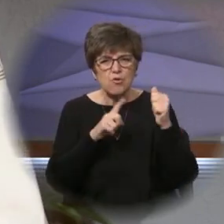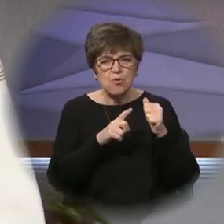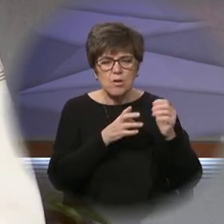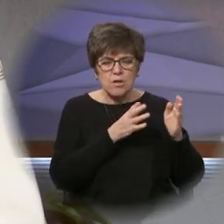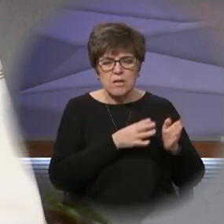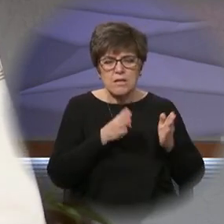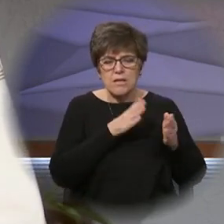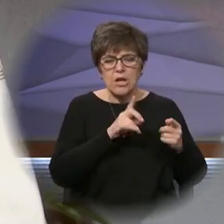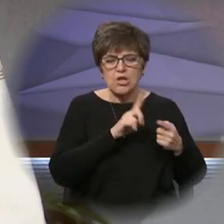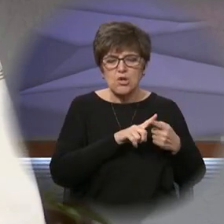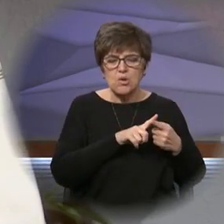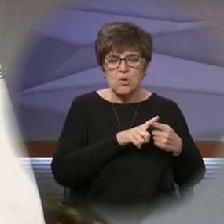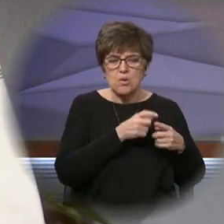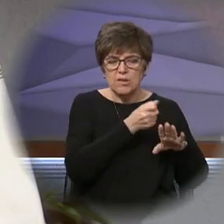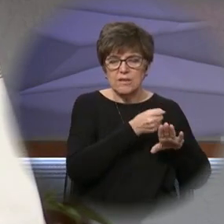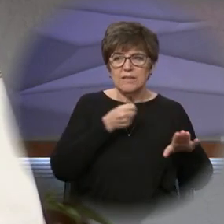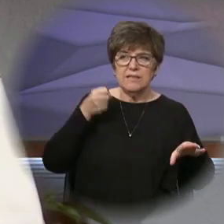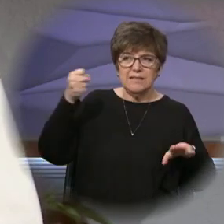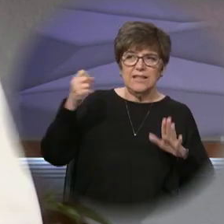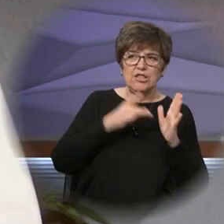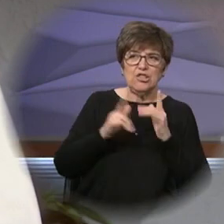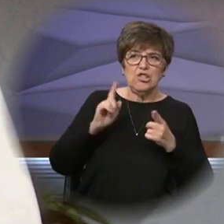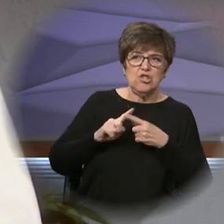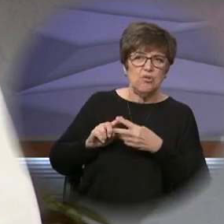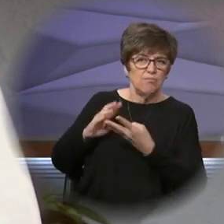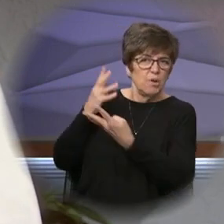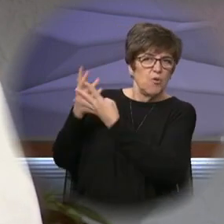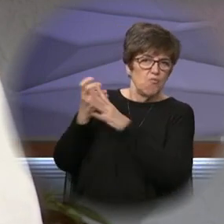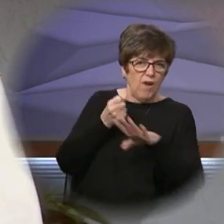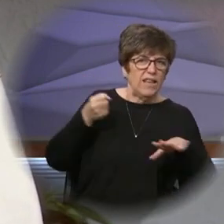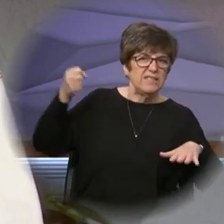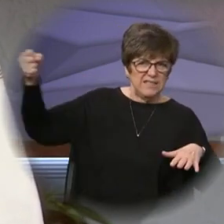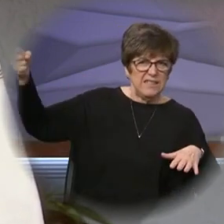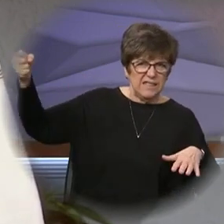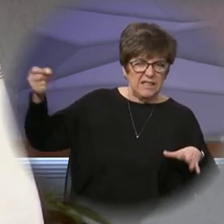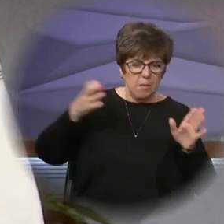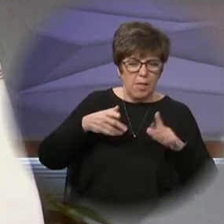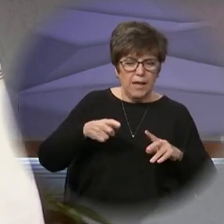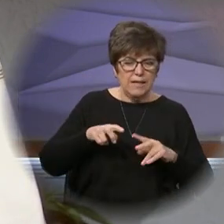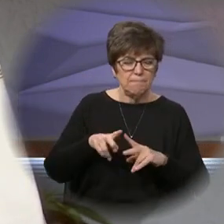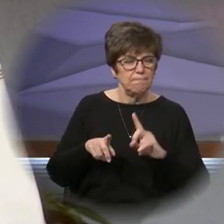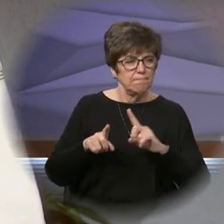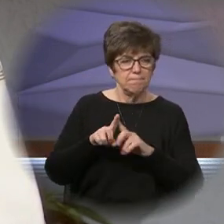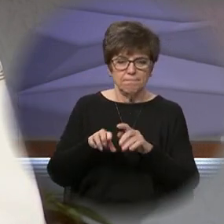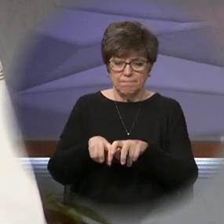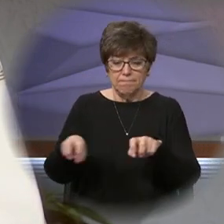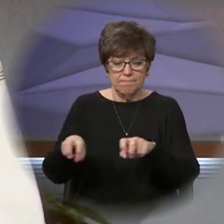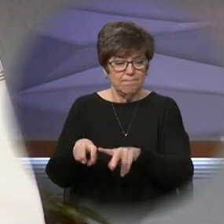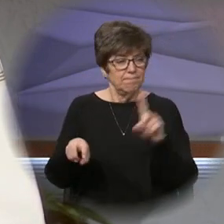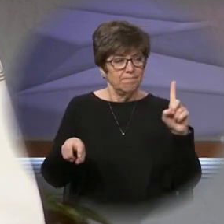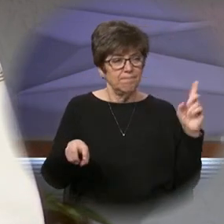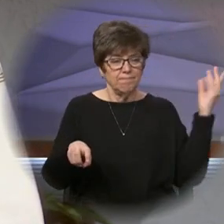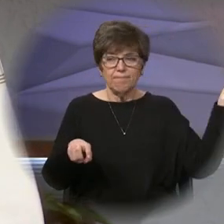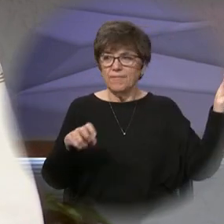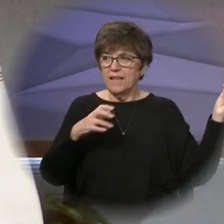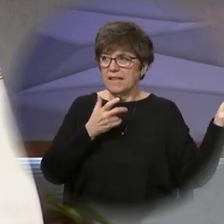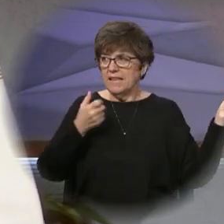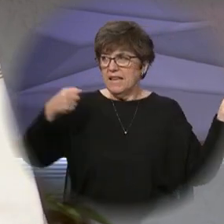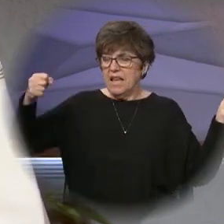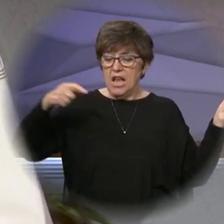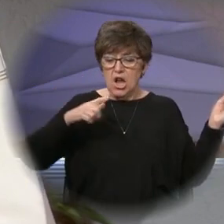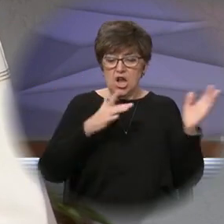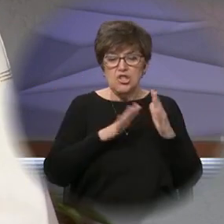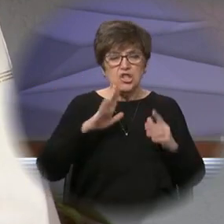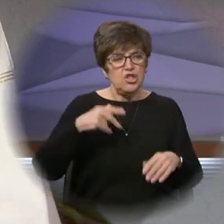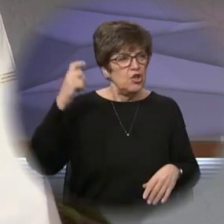to turn Jesus over to be arrested to the authorities. We can understand that Jesus knew he had only about